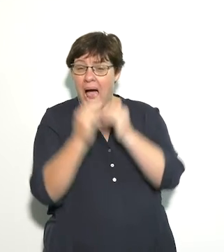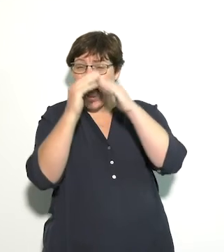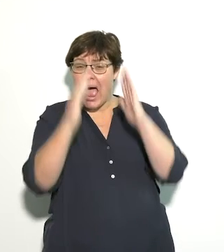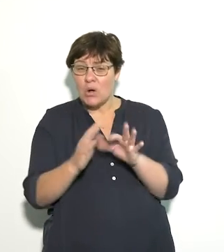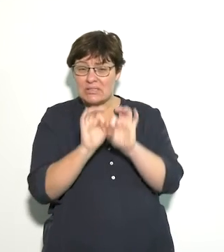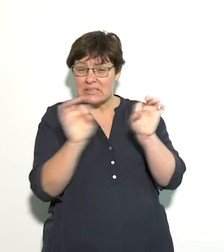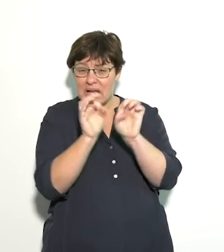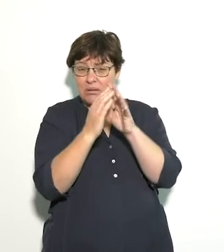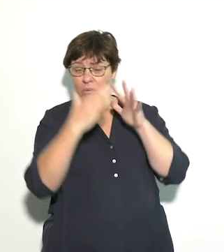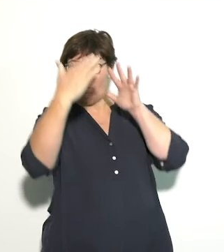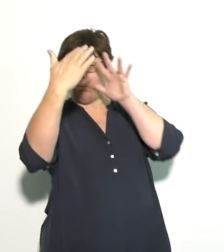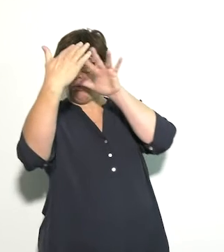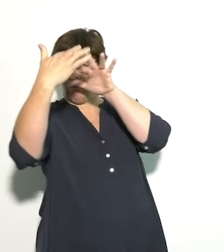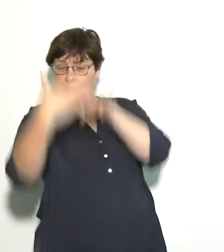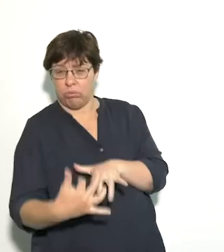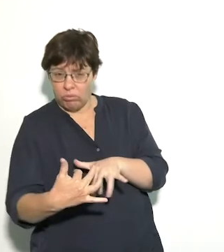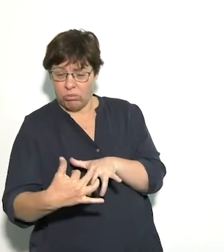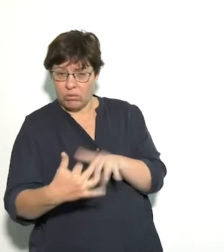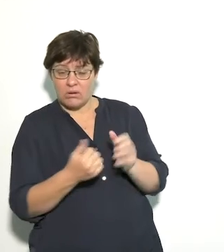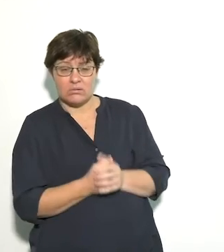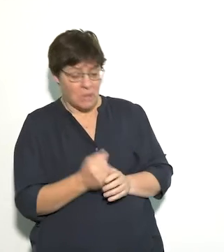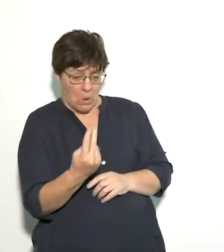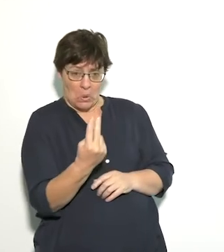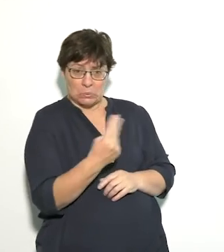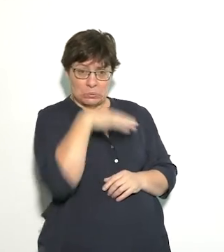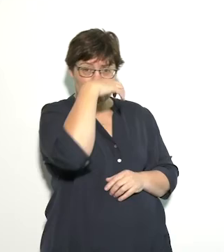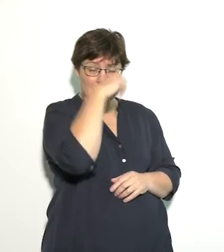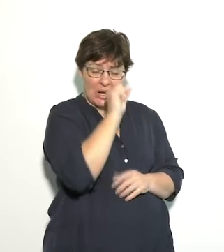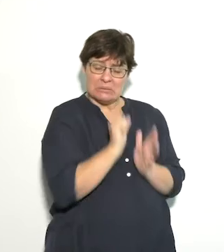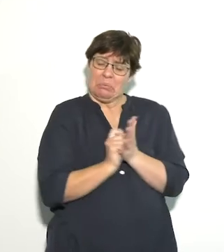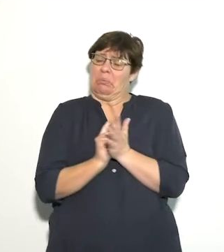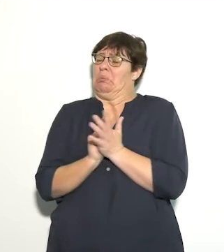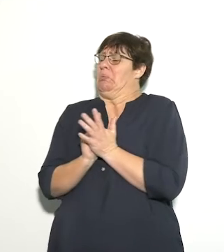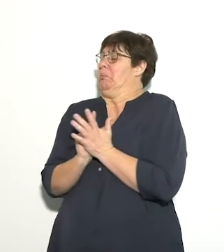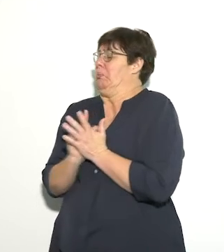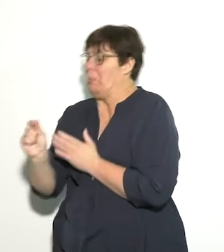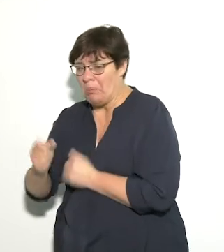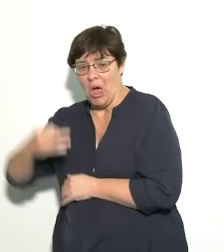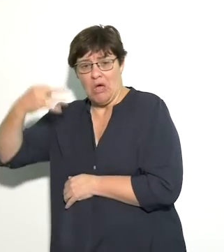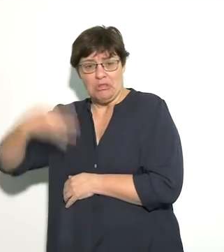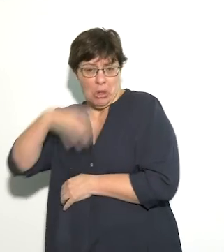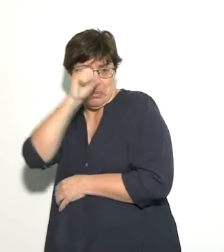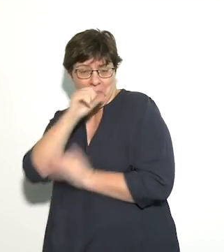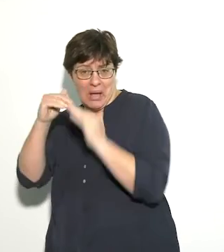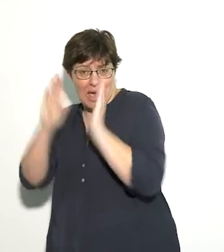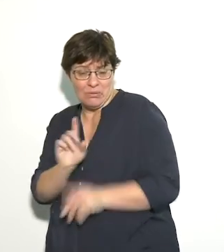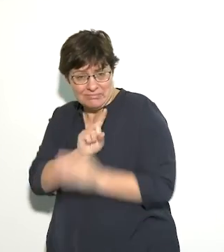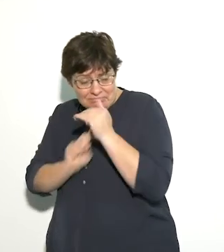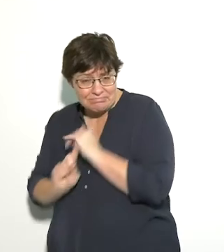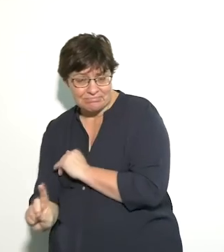down. What happened next? The two little pigs ran to the third little pig's